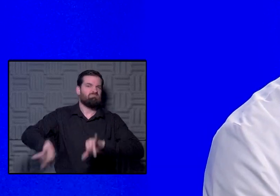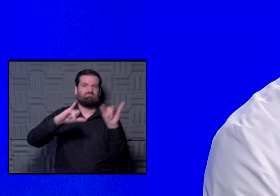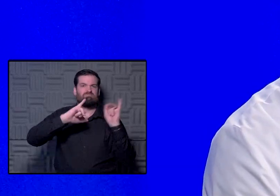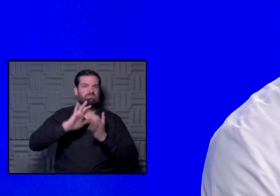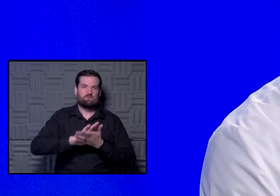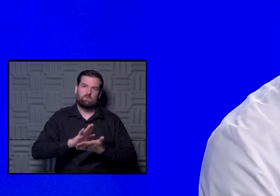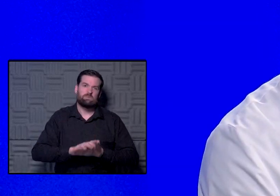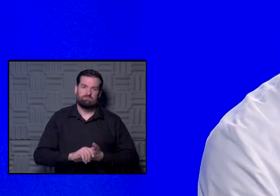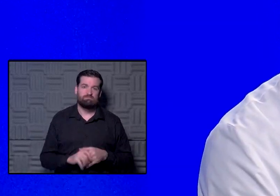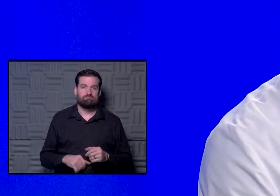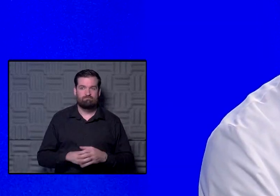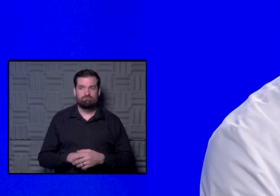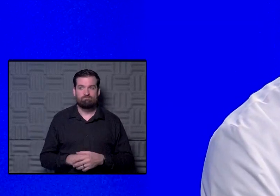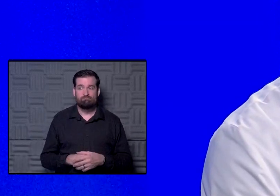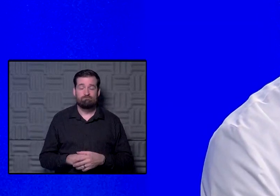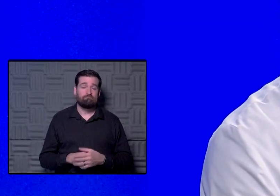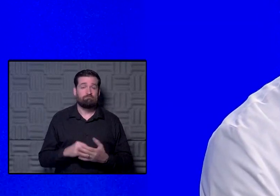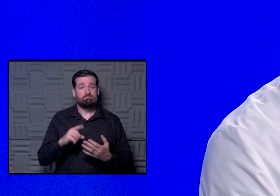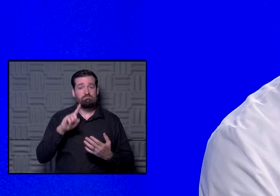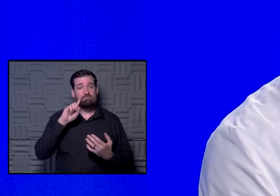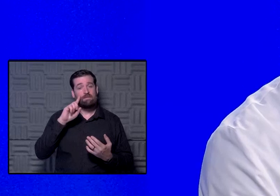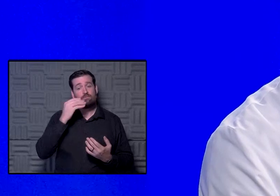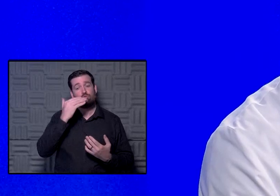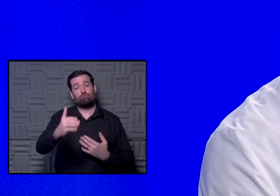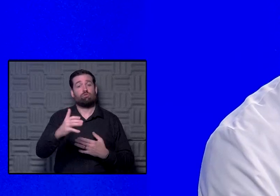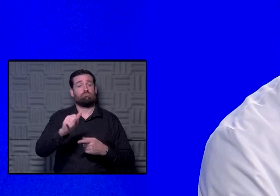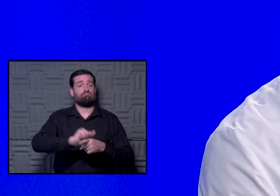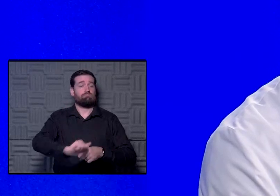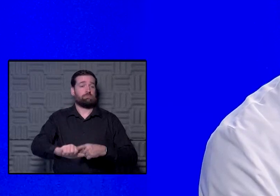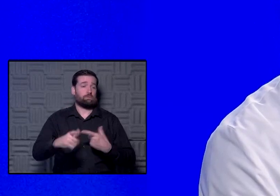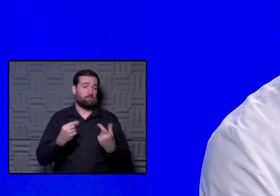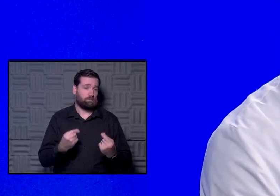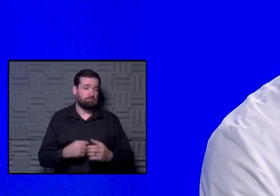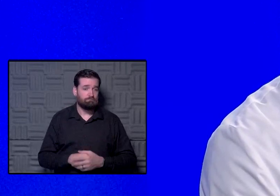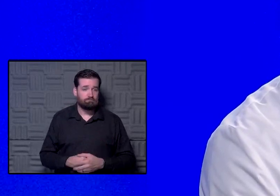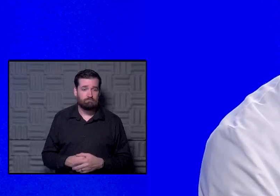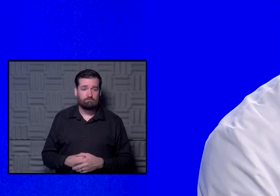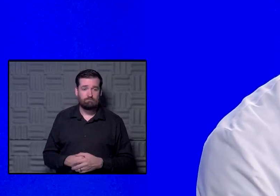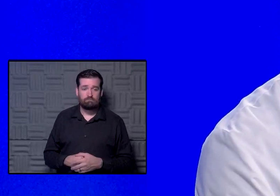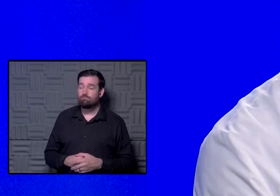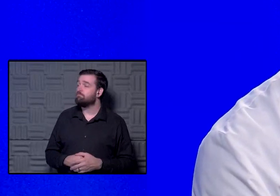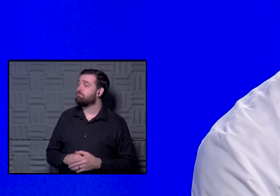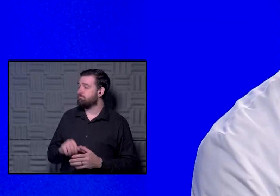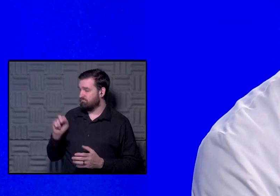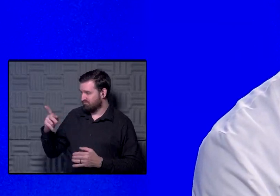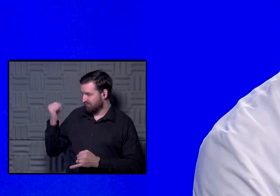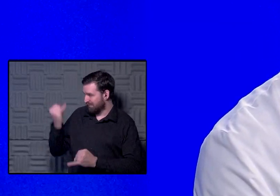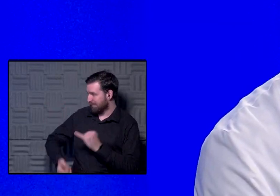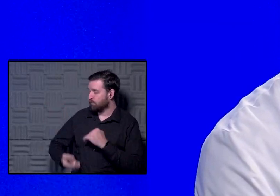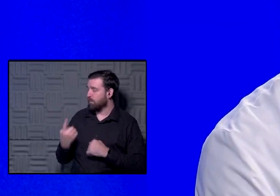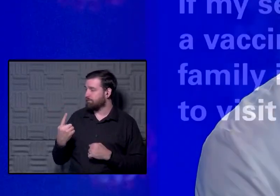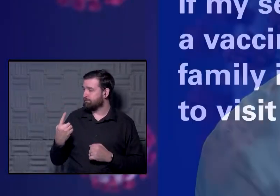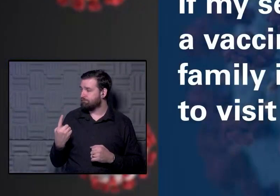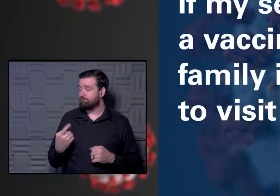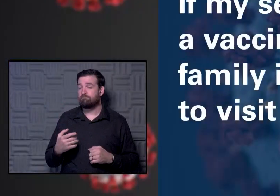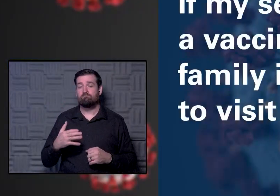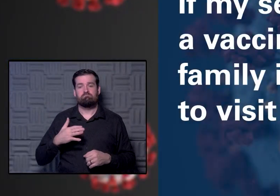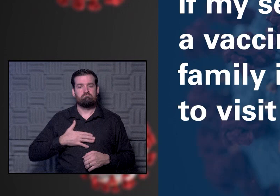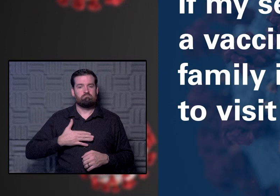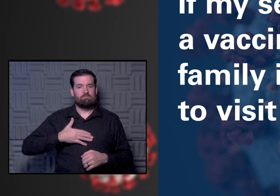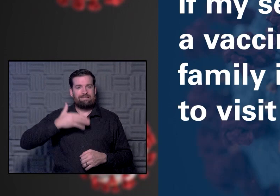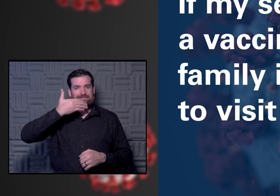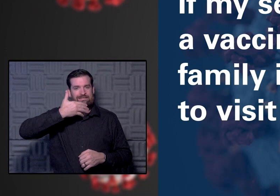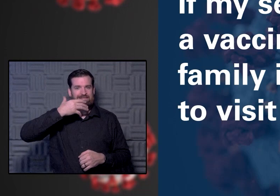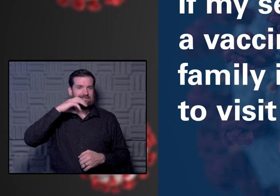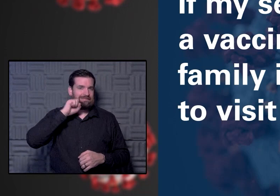schools. I think it's a very good practice to do. So. Yeah. And our last question today, if my senior